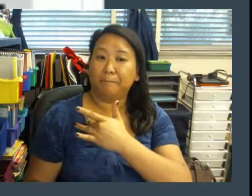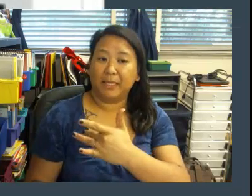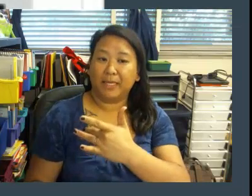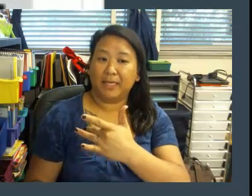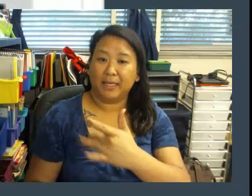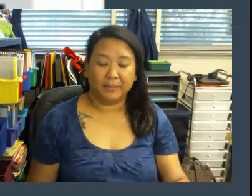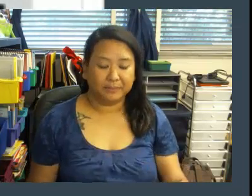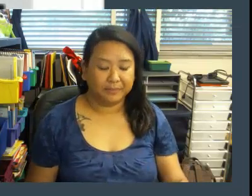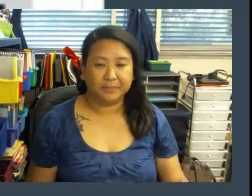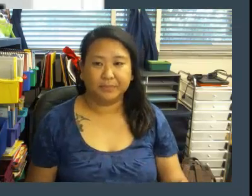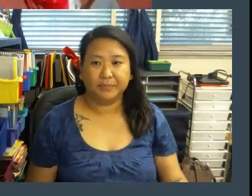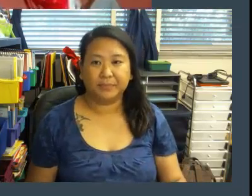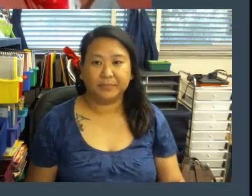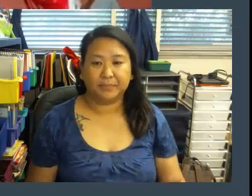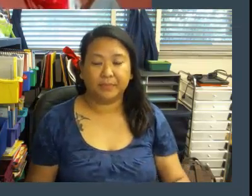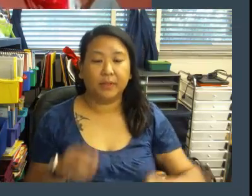Usually.